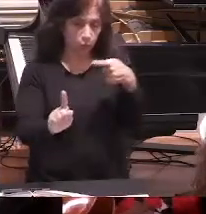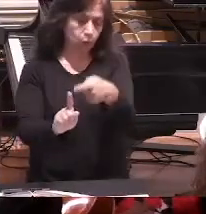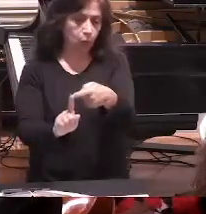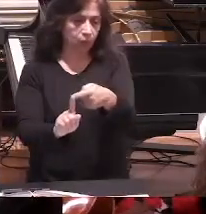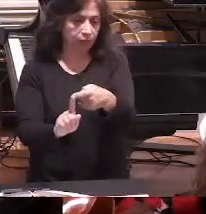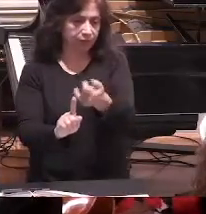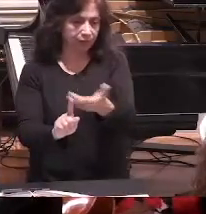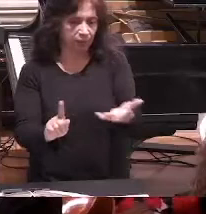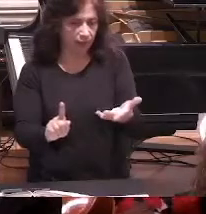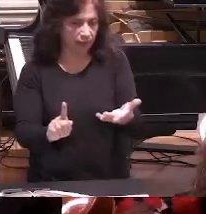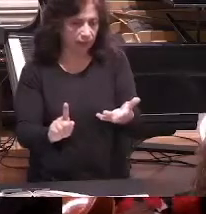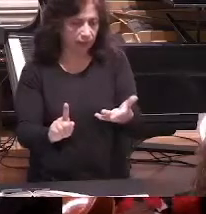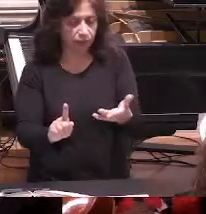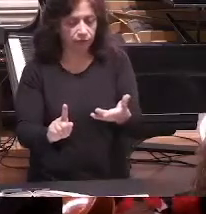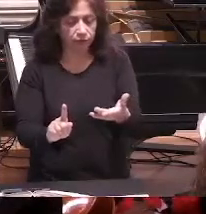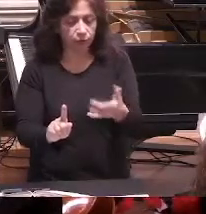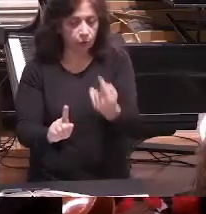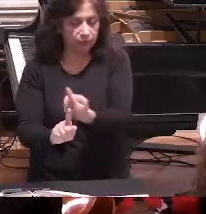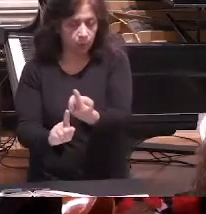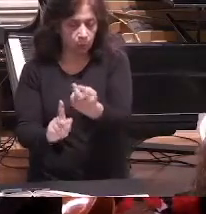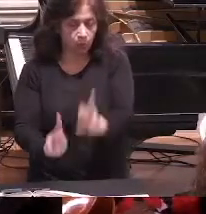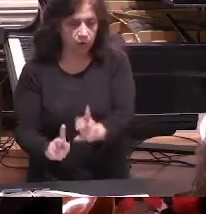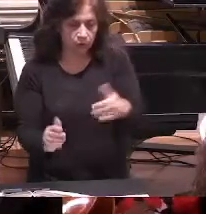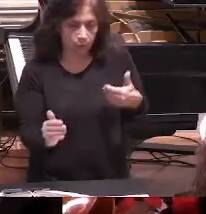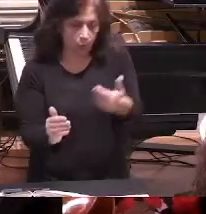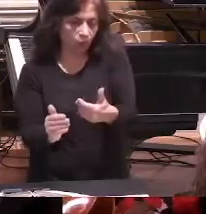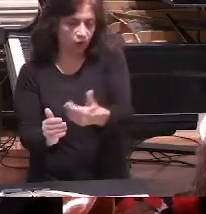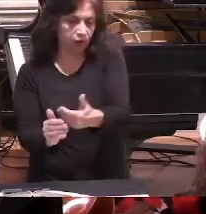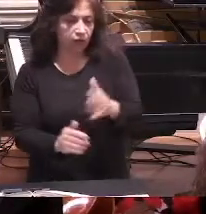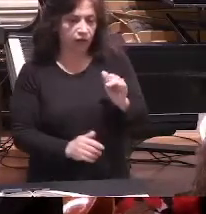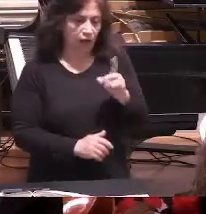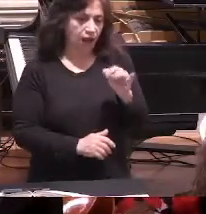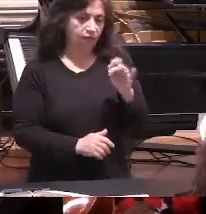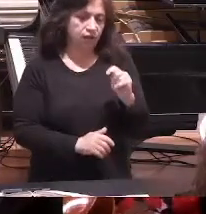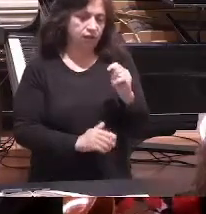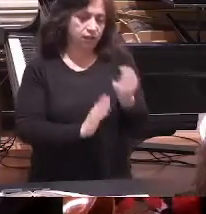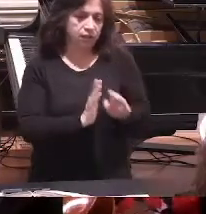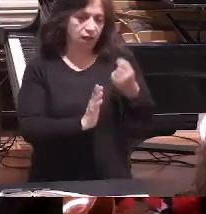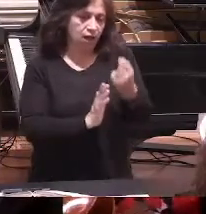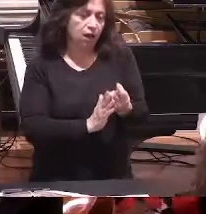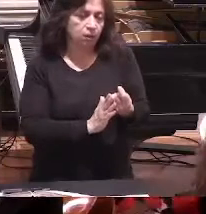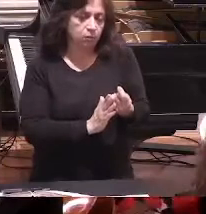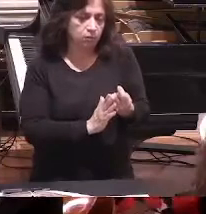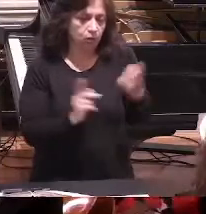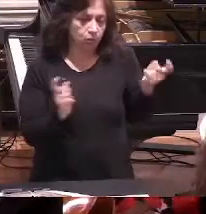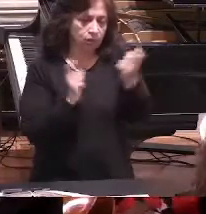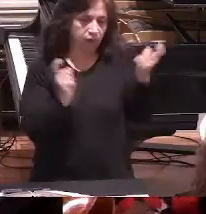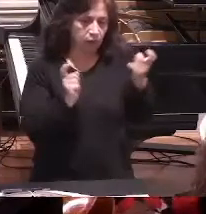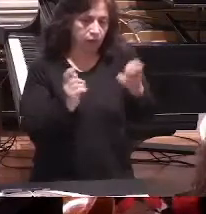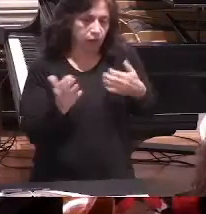or someone. The word Advent, the season in which we